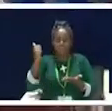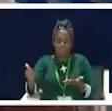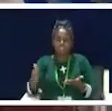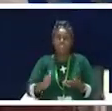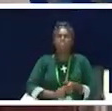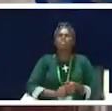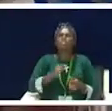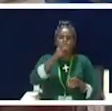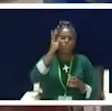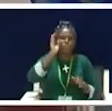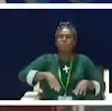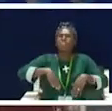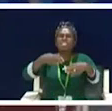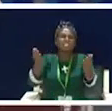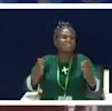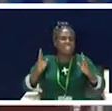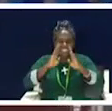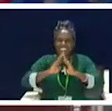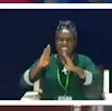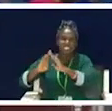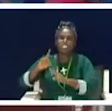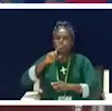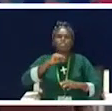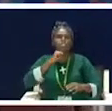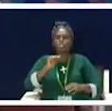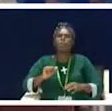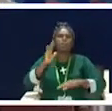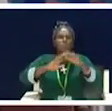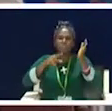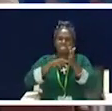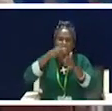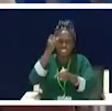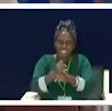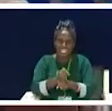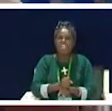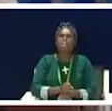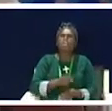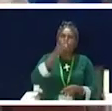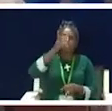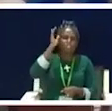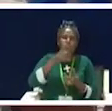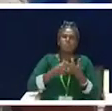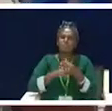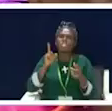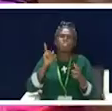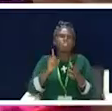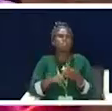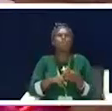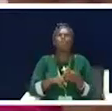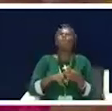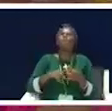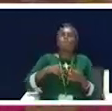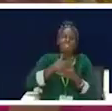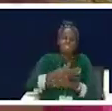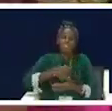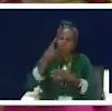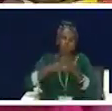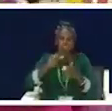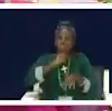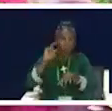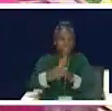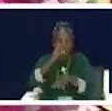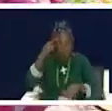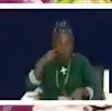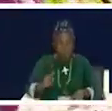You'll be given a city you did not build this year. You'll be given what you did not labor for. You will eat of